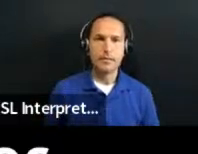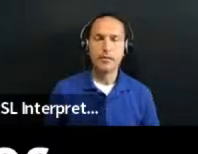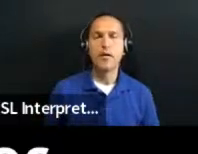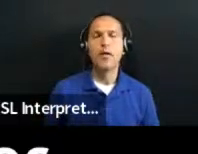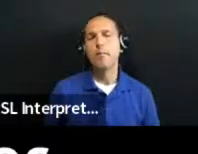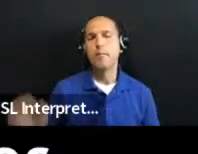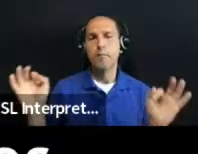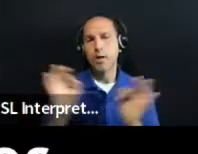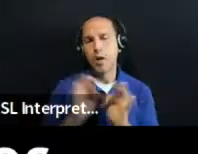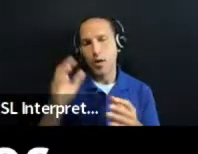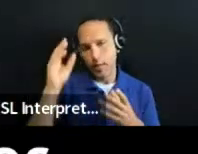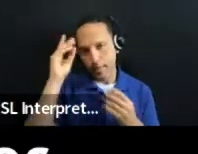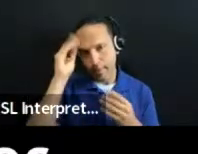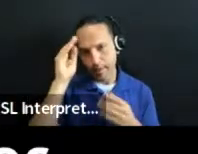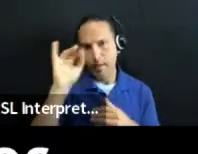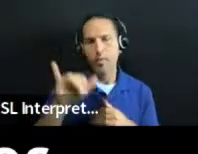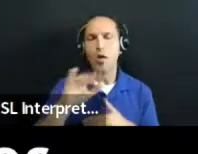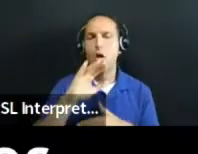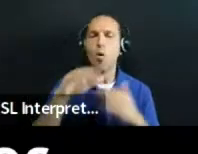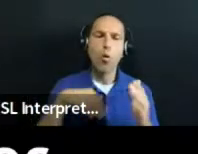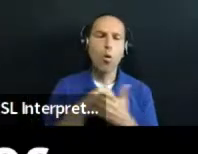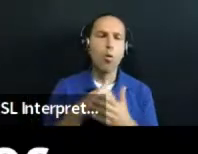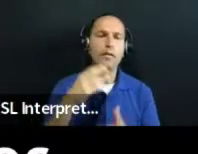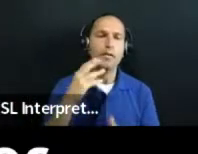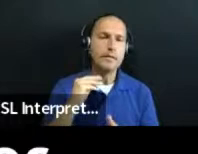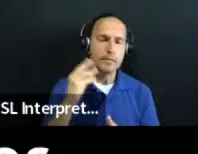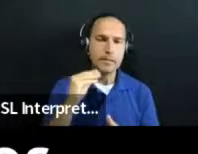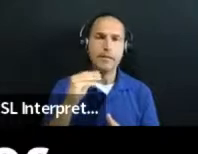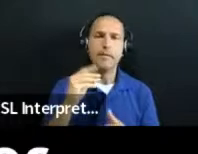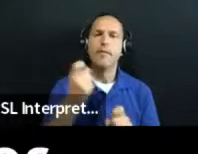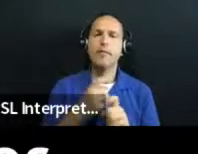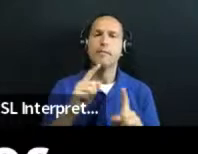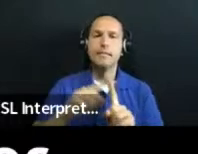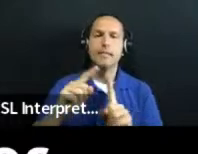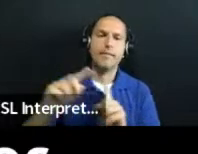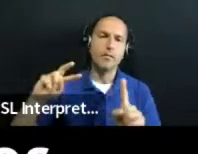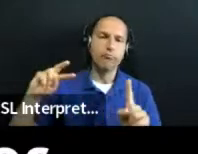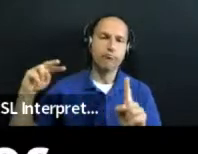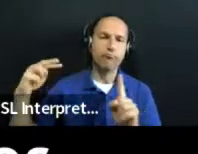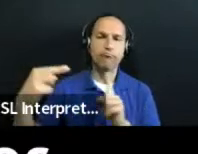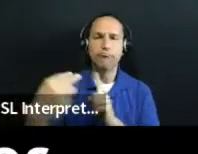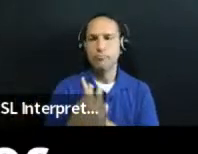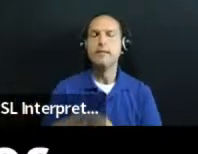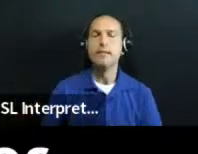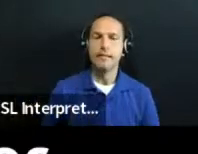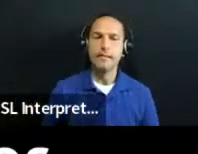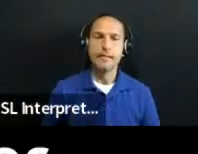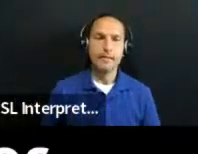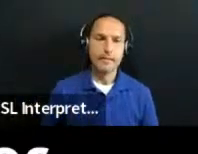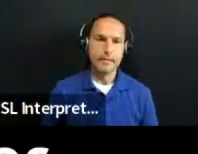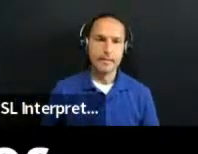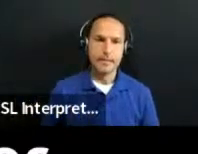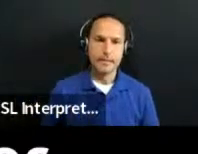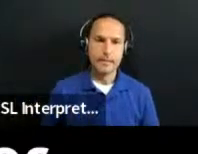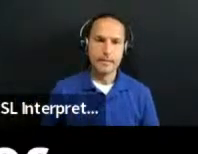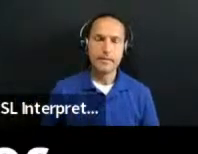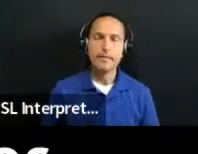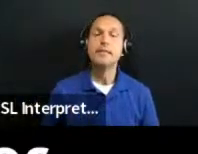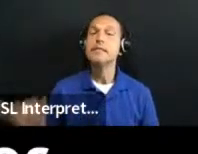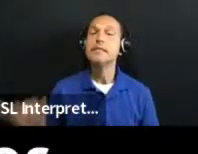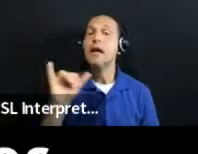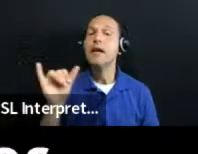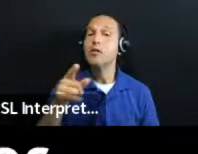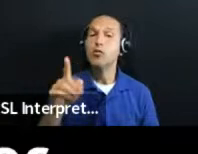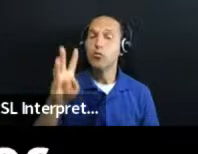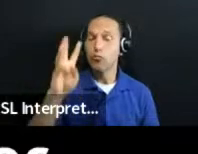to think about the whole experience from various perspectives. So just in the same way as you create